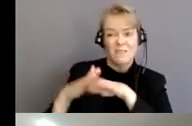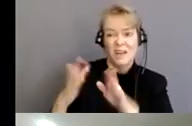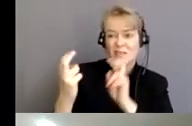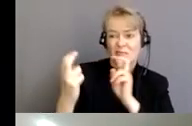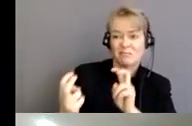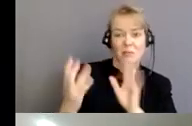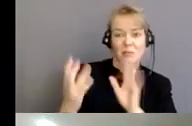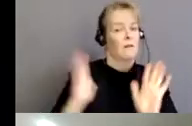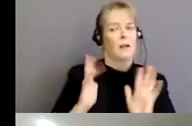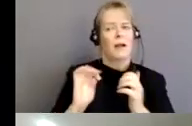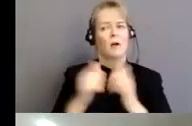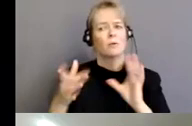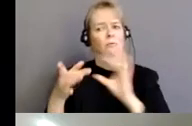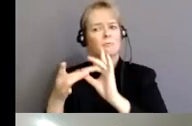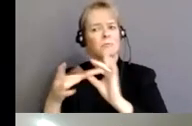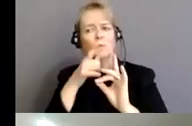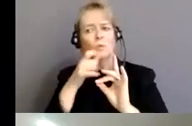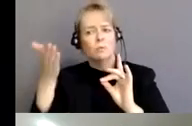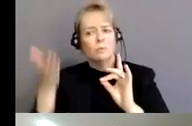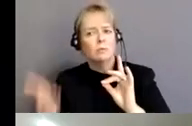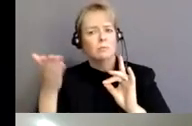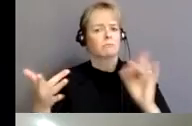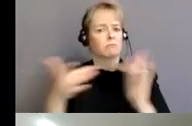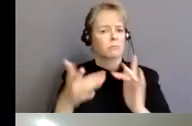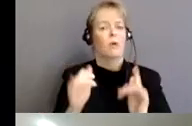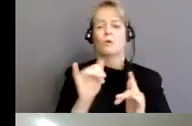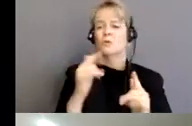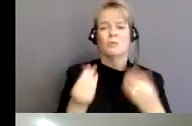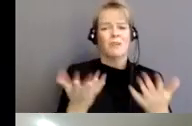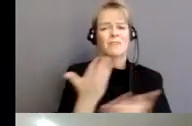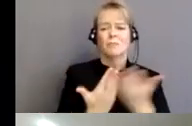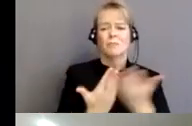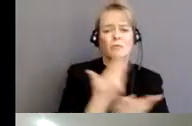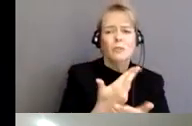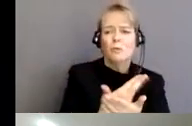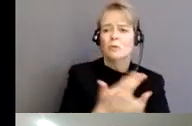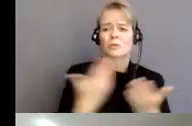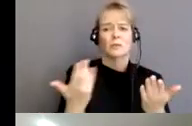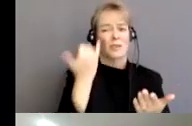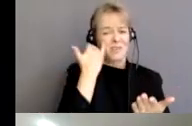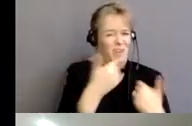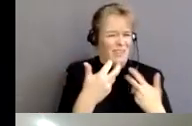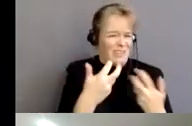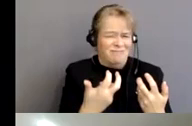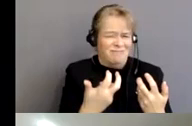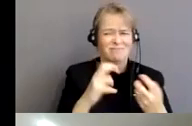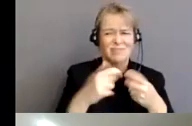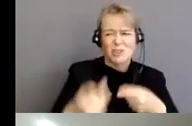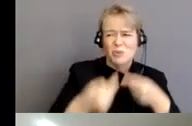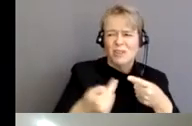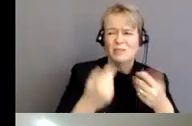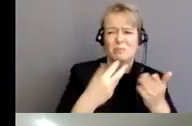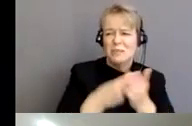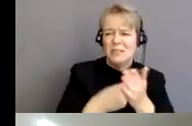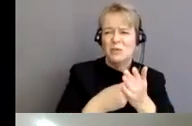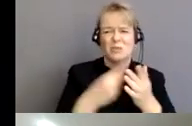then look at what resources we have if you needing further supports or having some complicated issues that you want further information